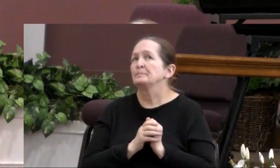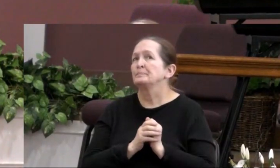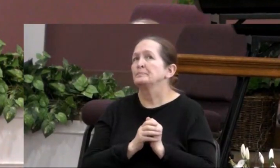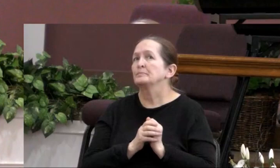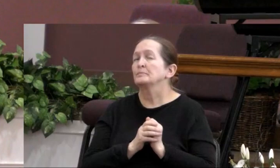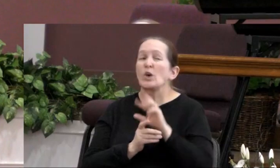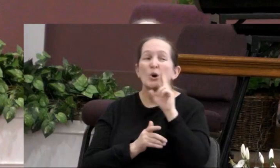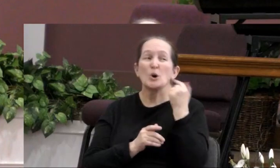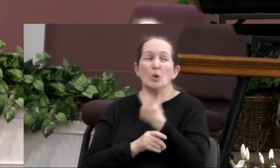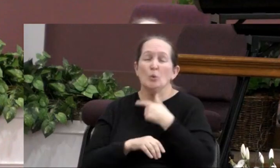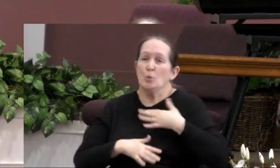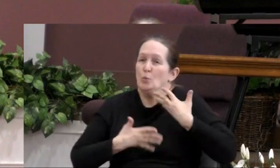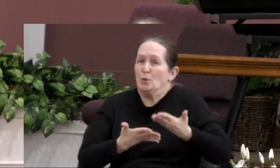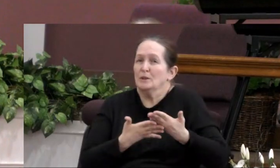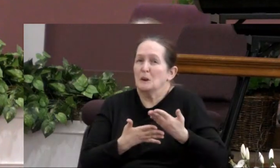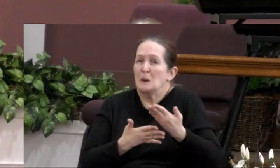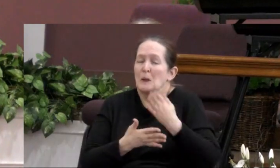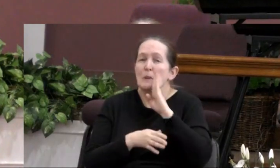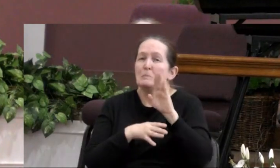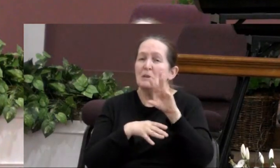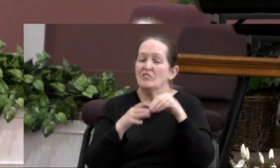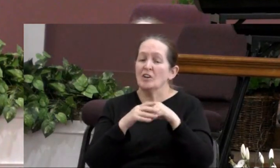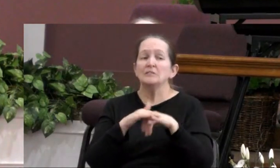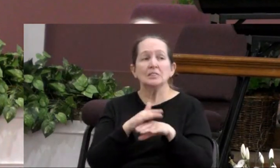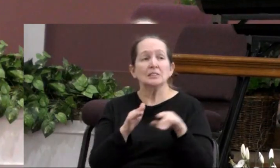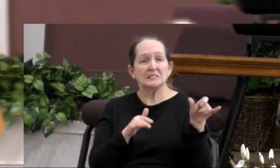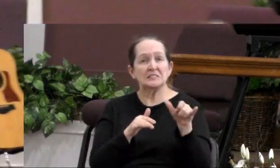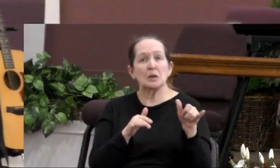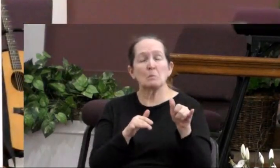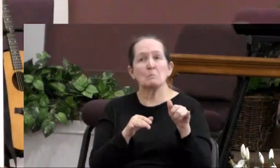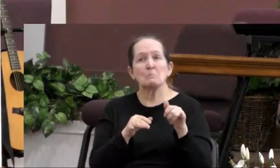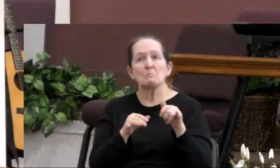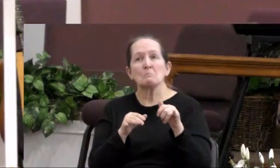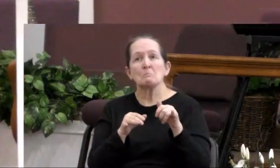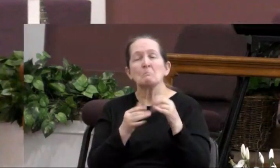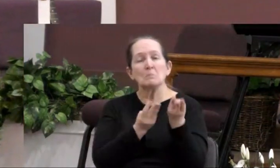Are we willing to be involved in this same ministry?